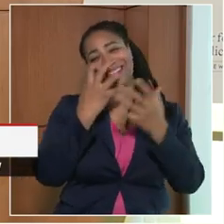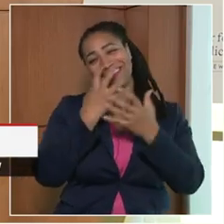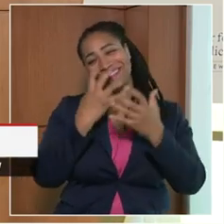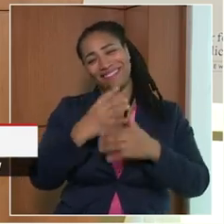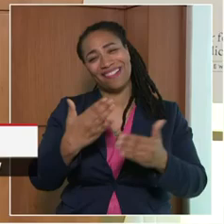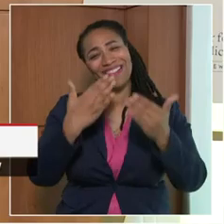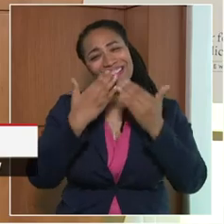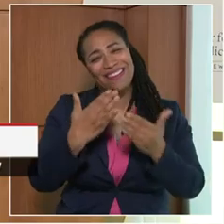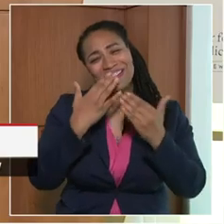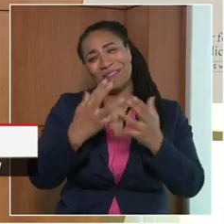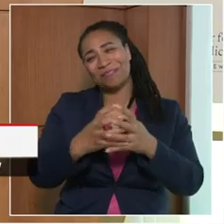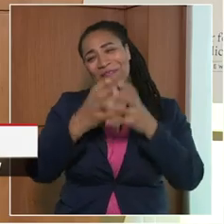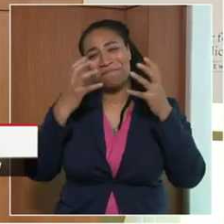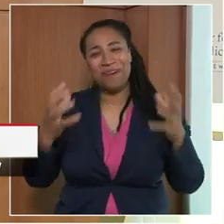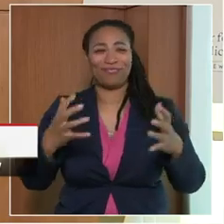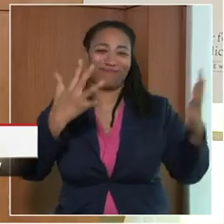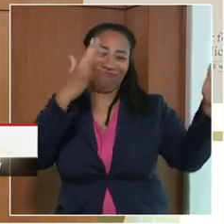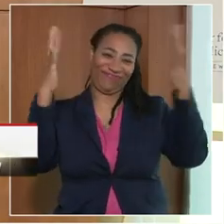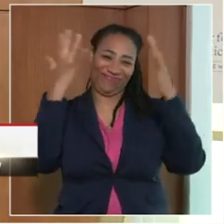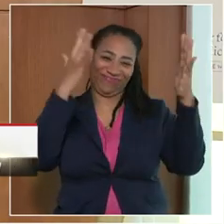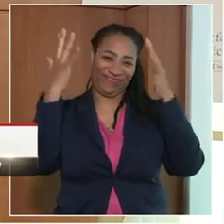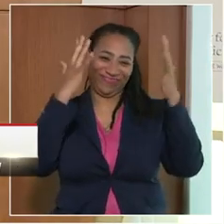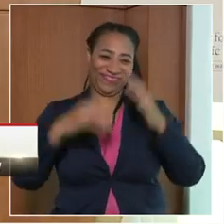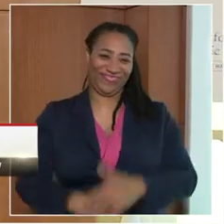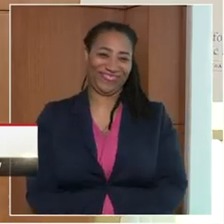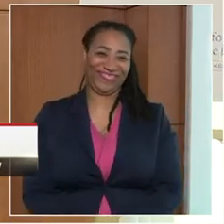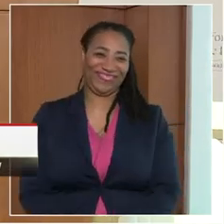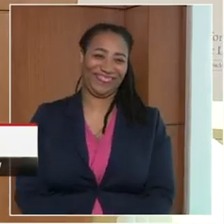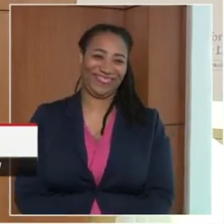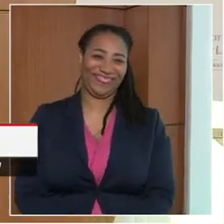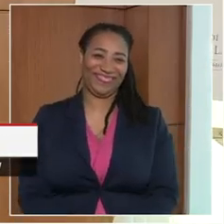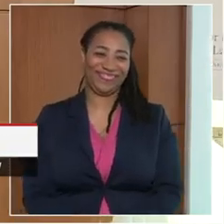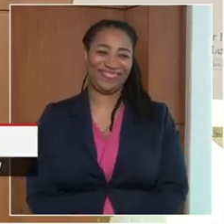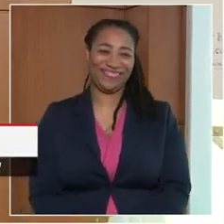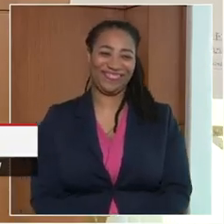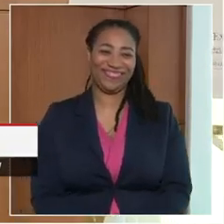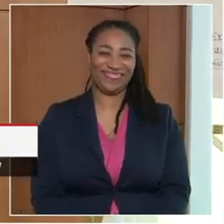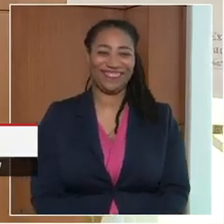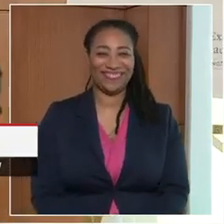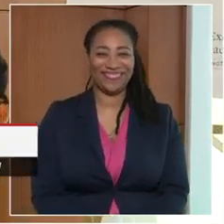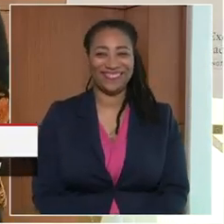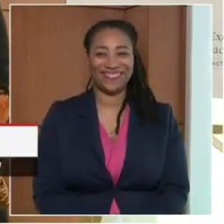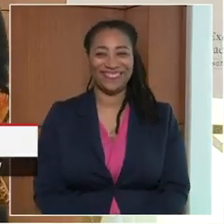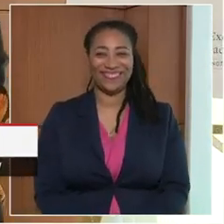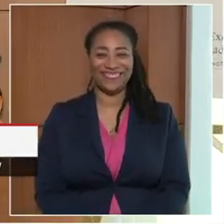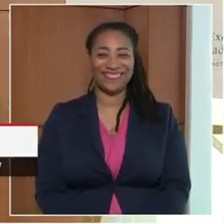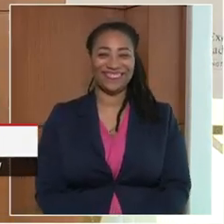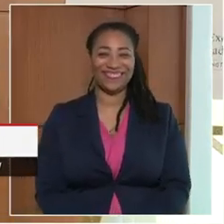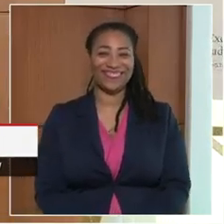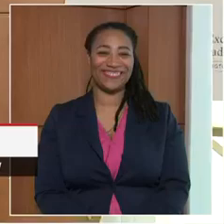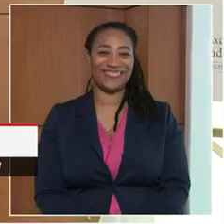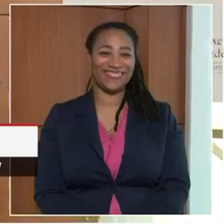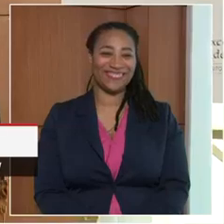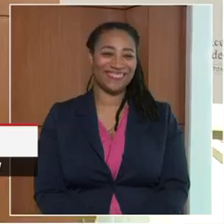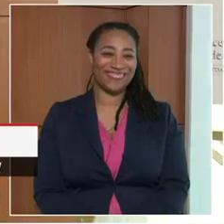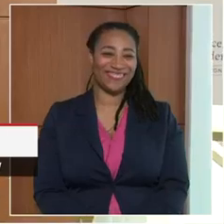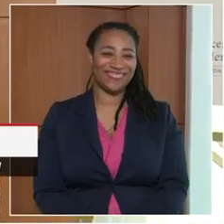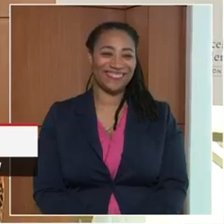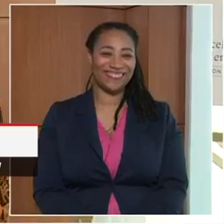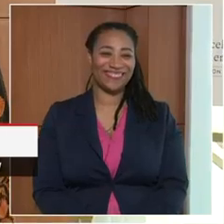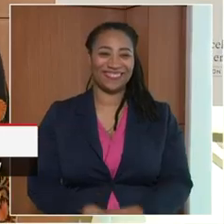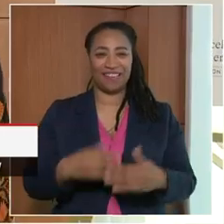everything that you do. Thank you, Dean Riddle.